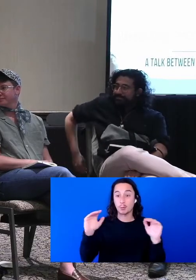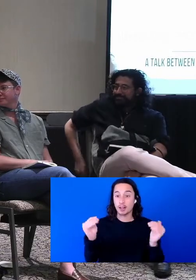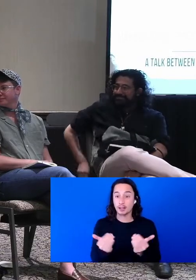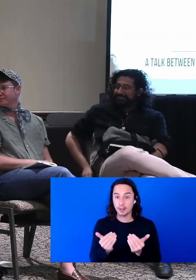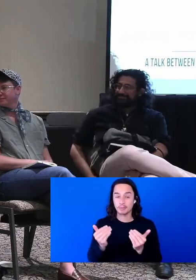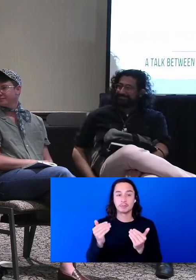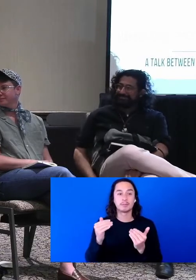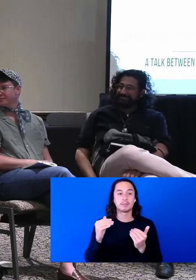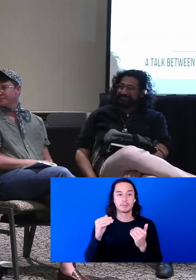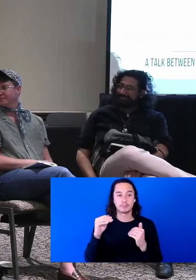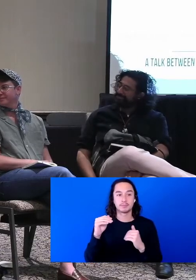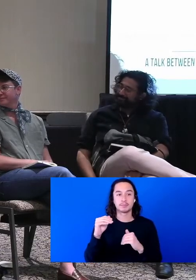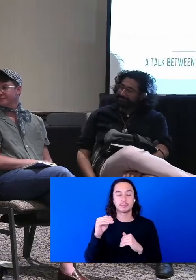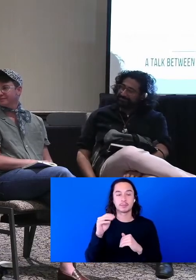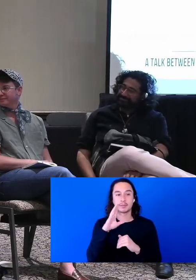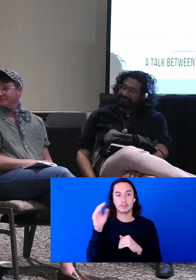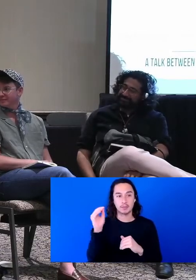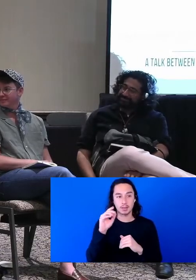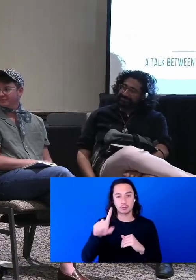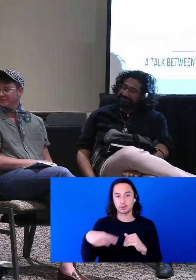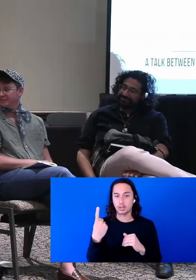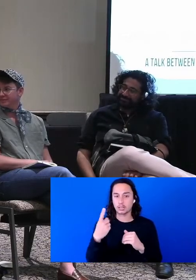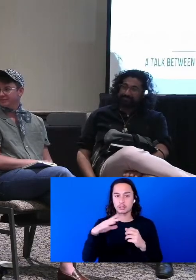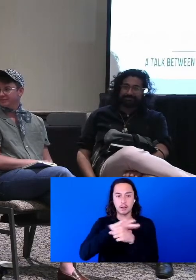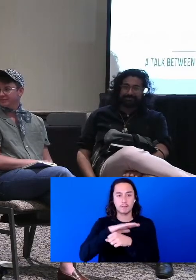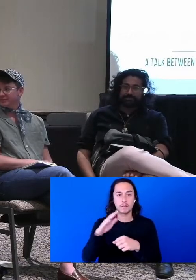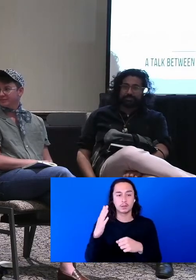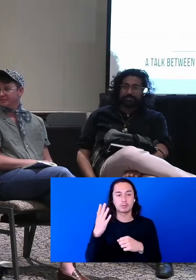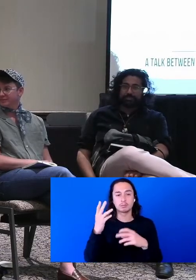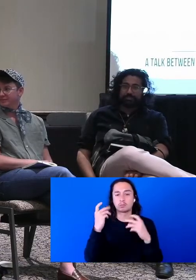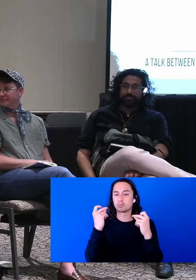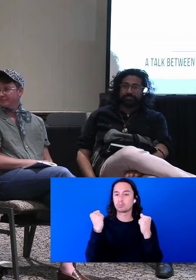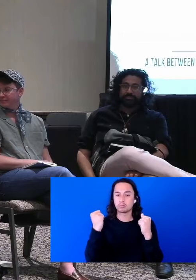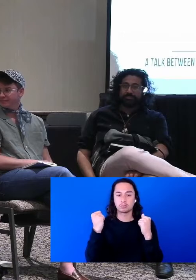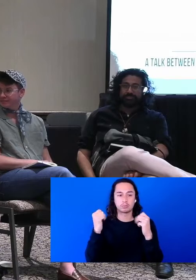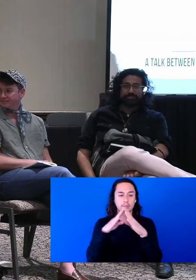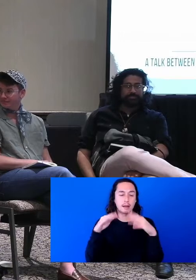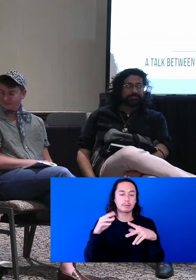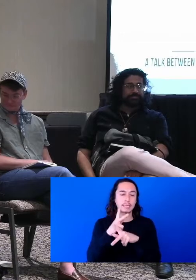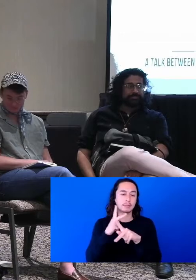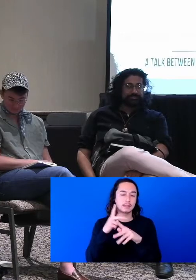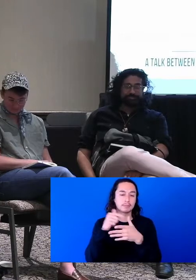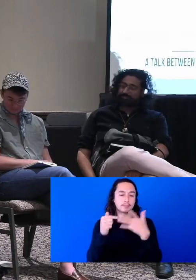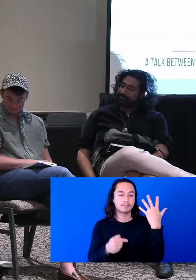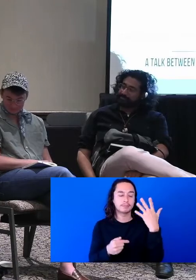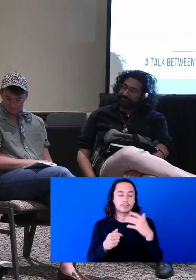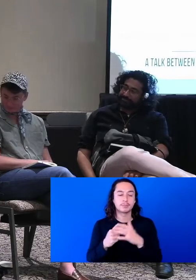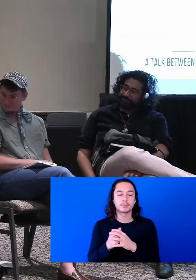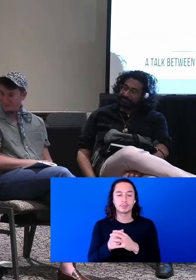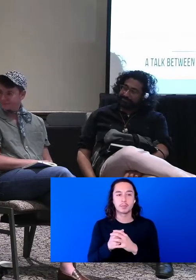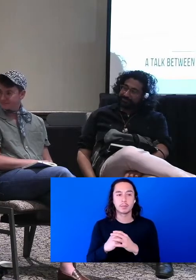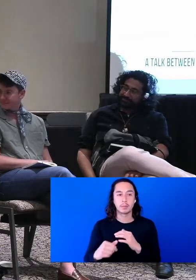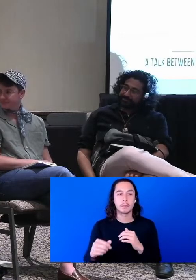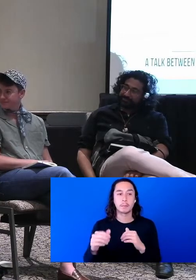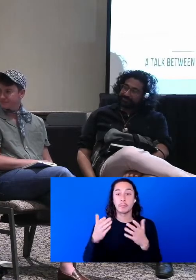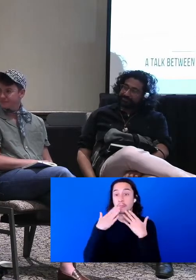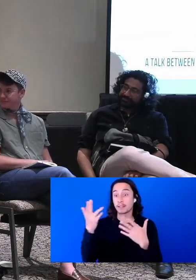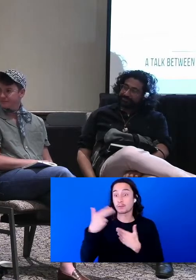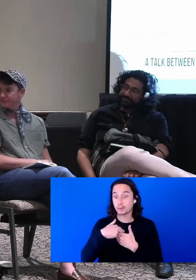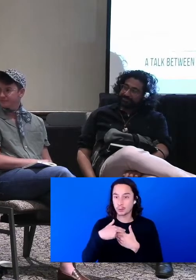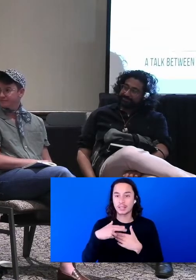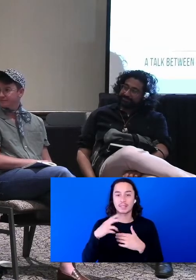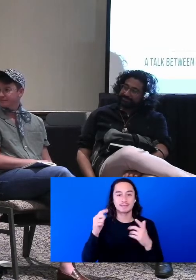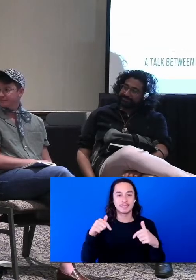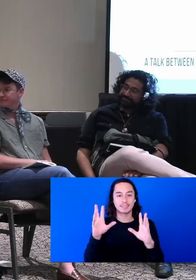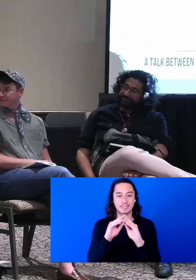TCG and to just go over a quick few housekeeping items. Thanks for joining us. This session has